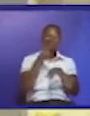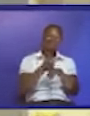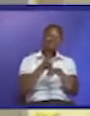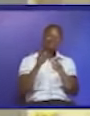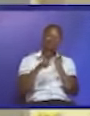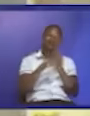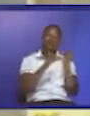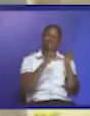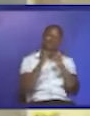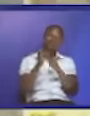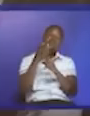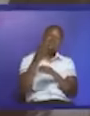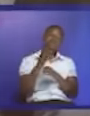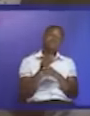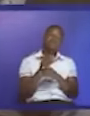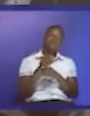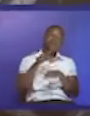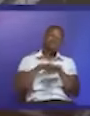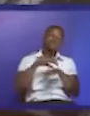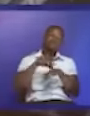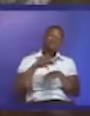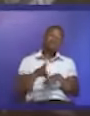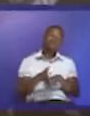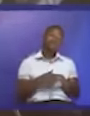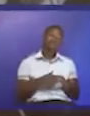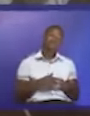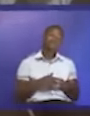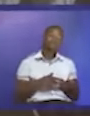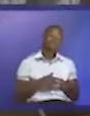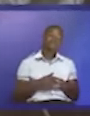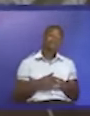dominion thereof upon the earth?